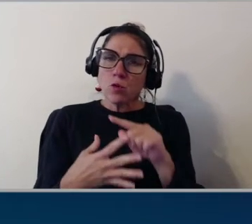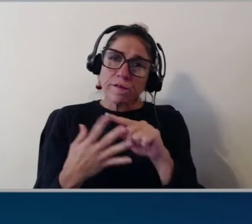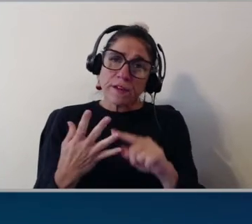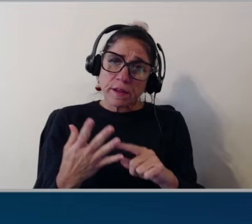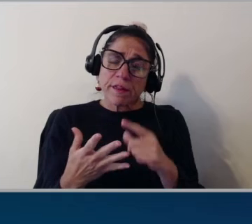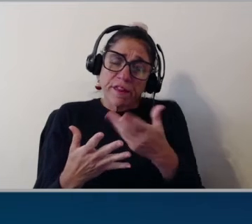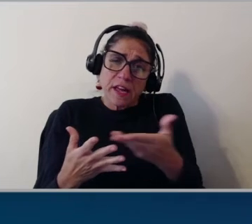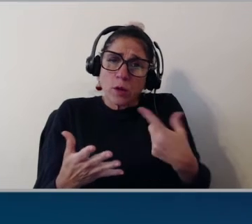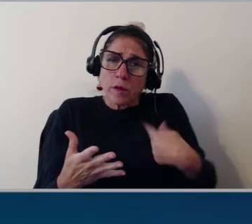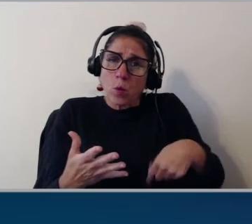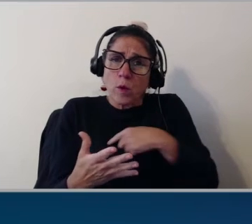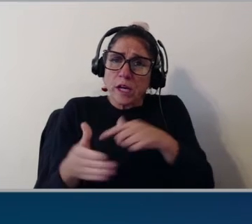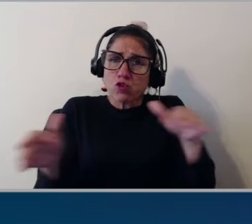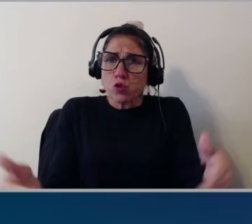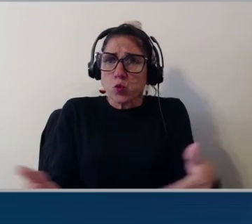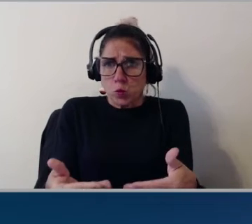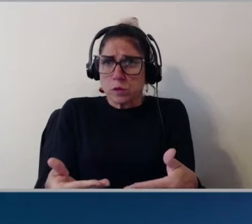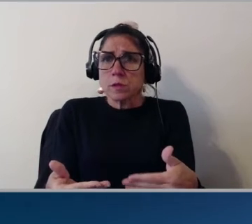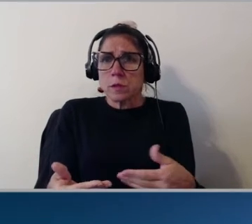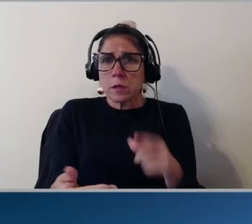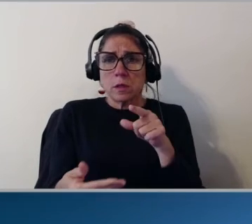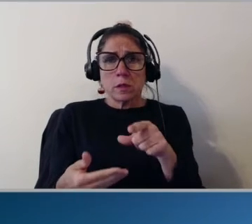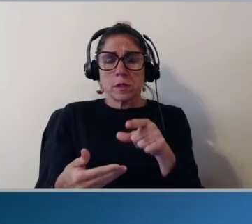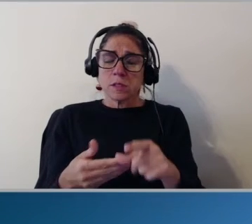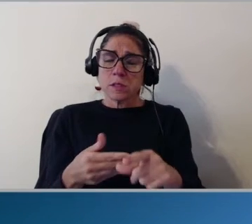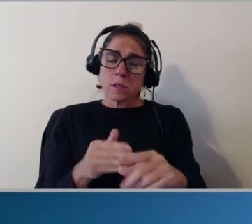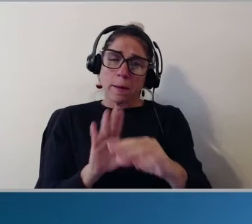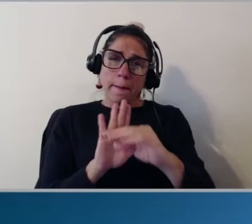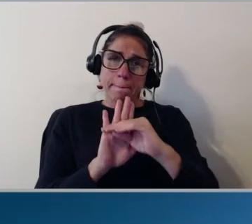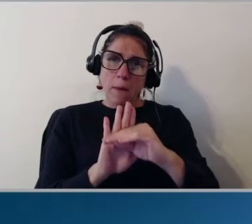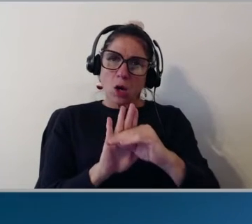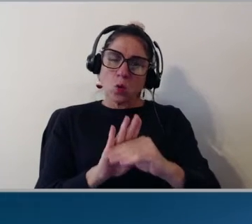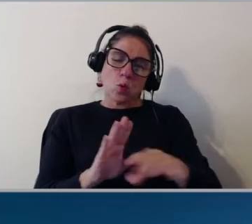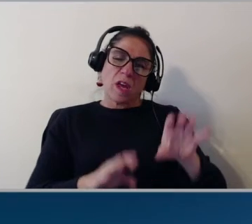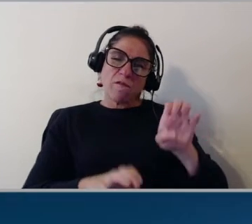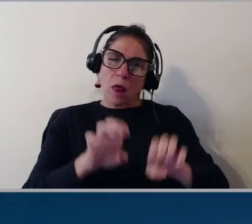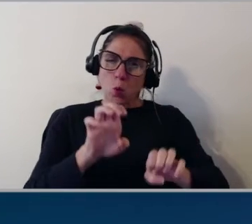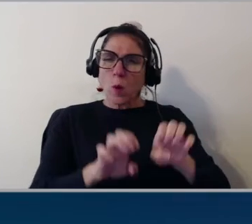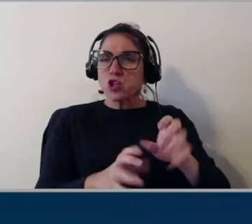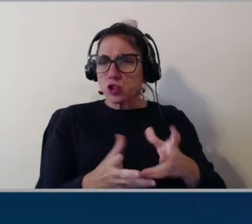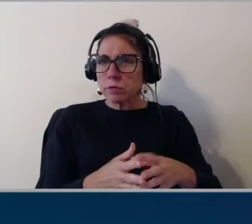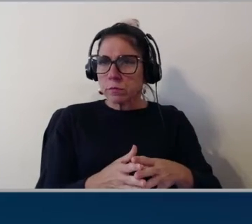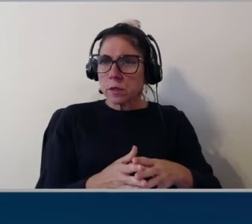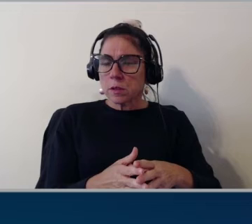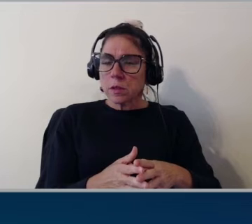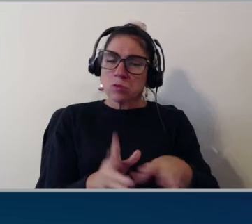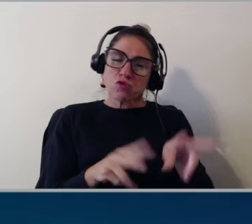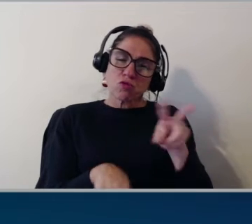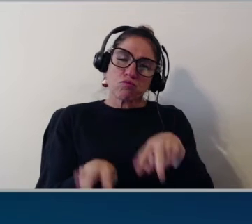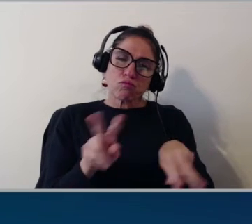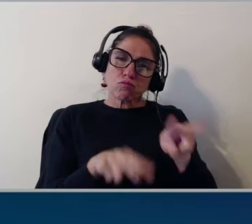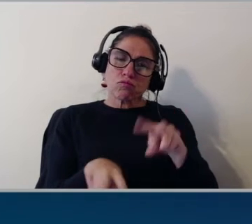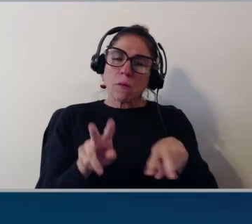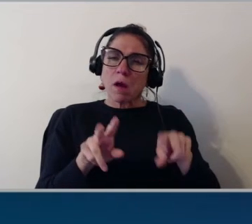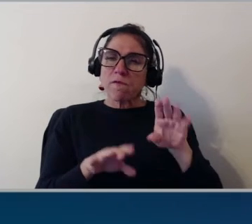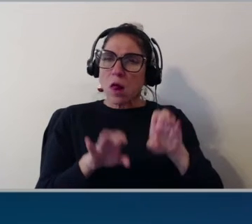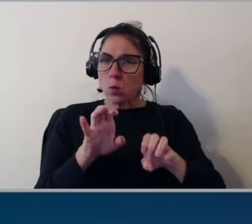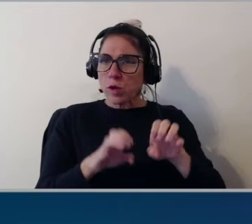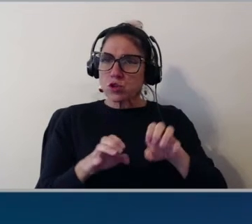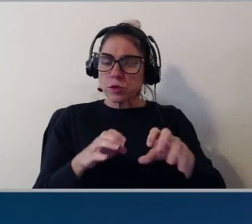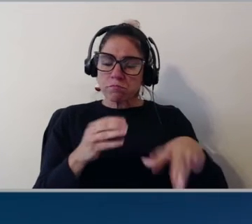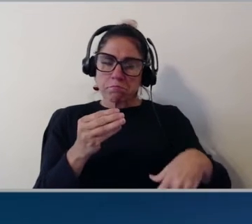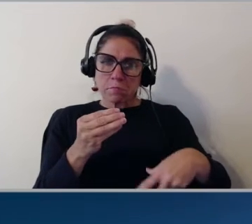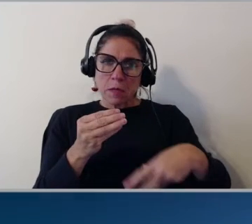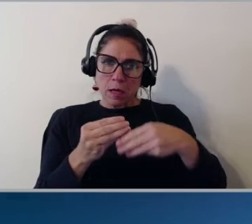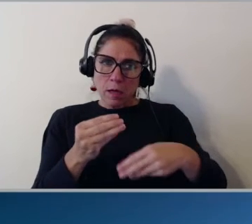and it's basically a model evaluation feature. And evaluation output will be saved into some default